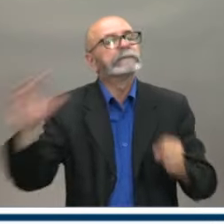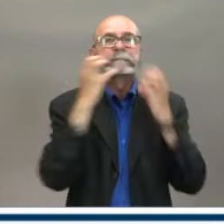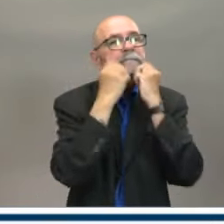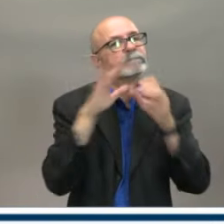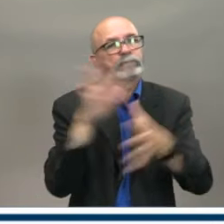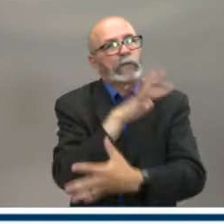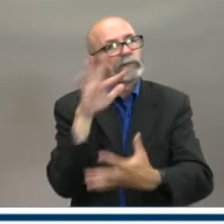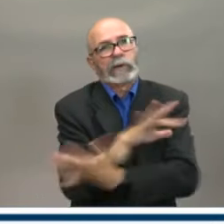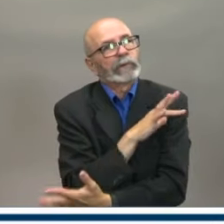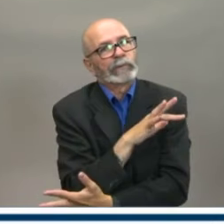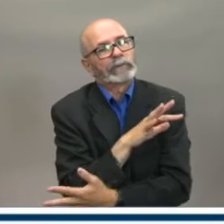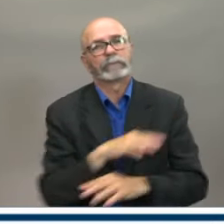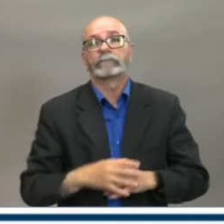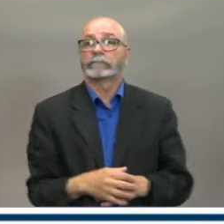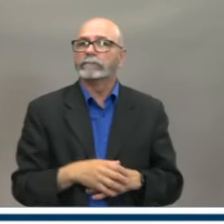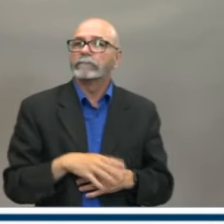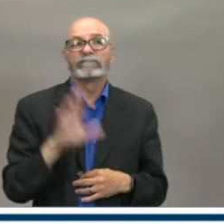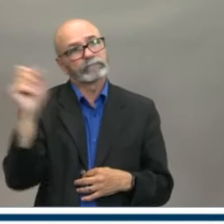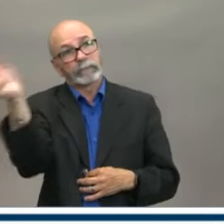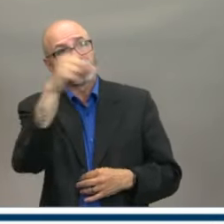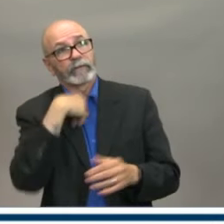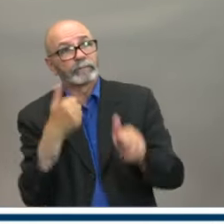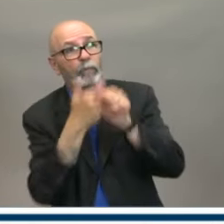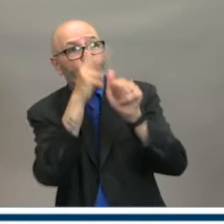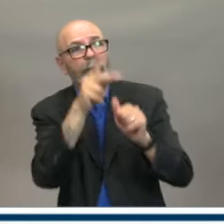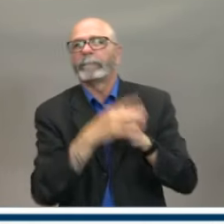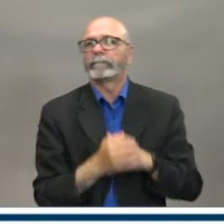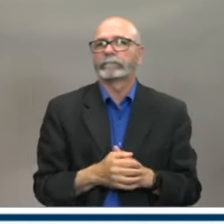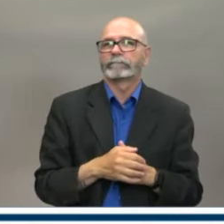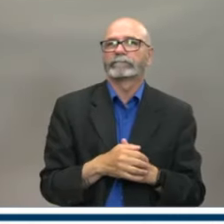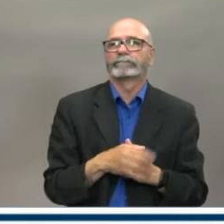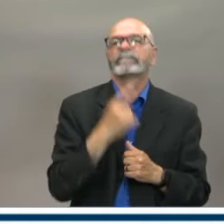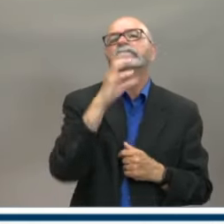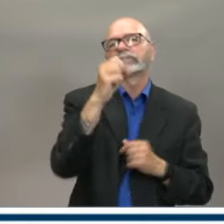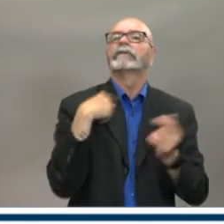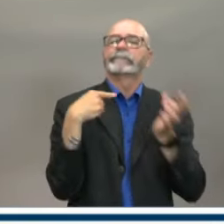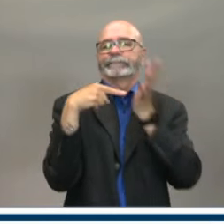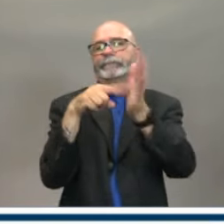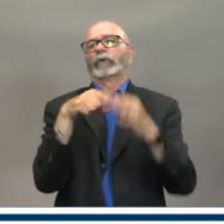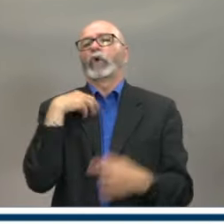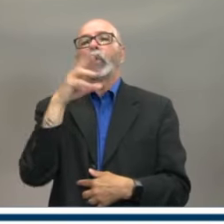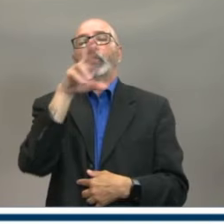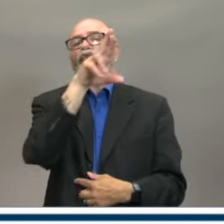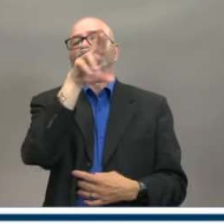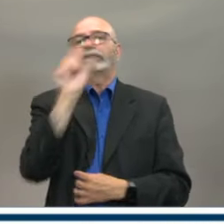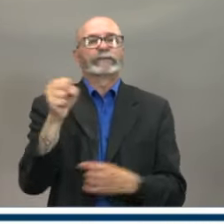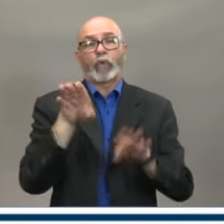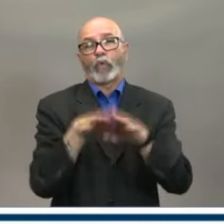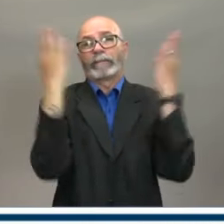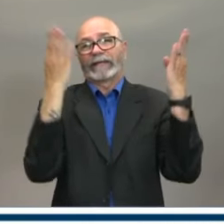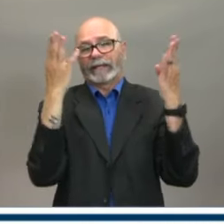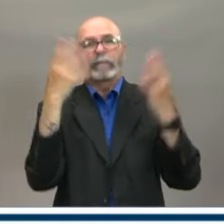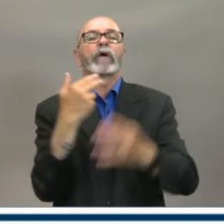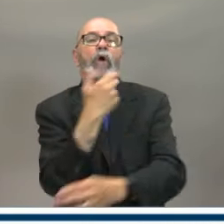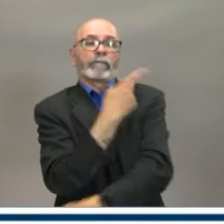In regards to reopening some of the province, again, most of the cases have been limited to HRM, and other parts of the province